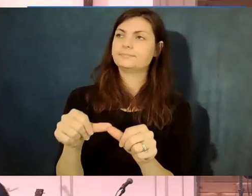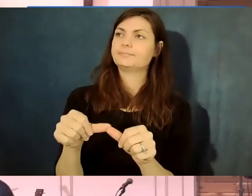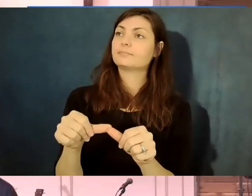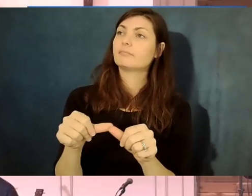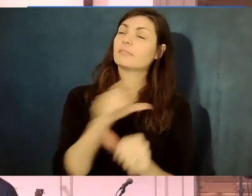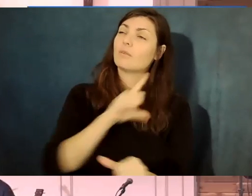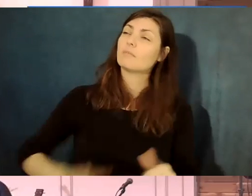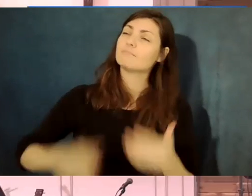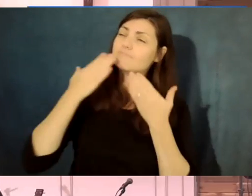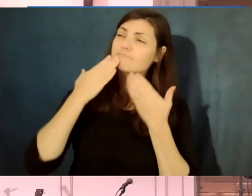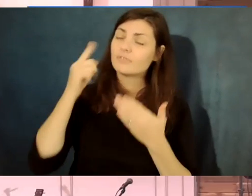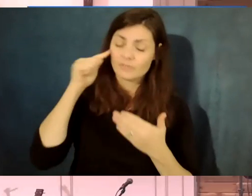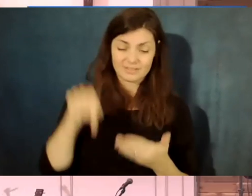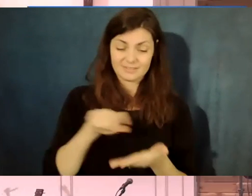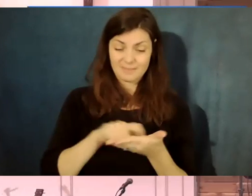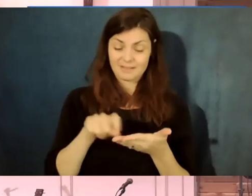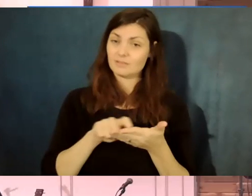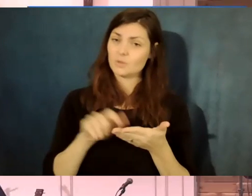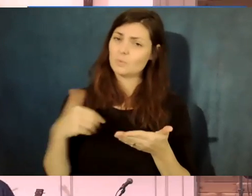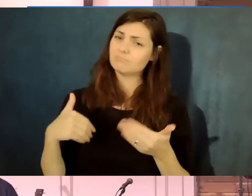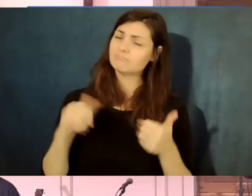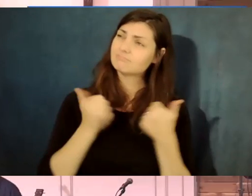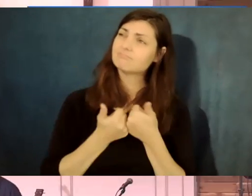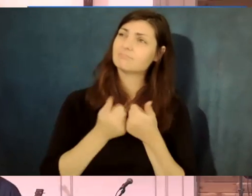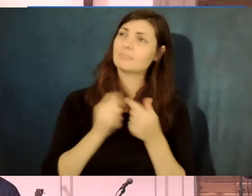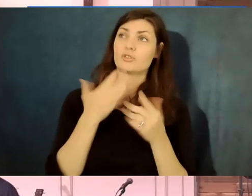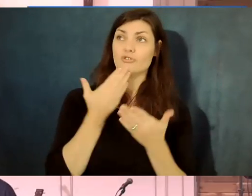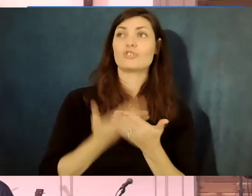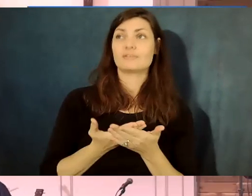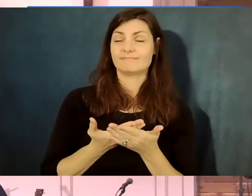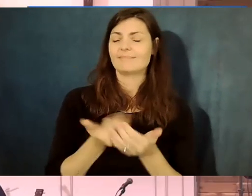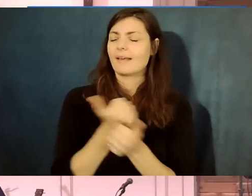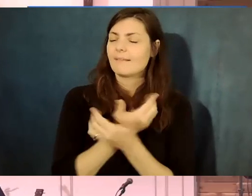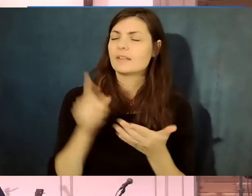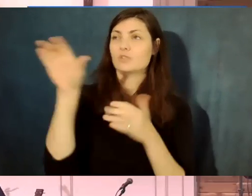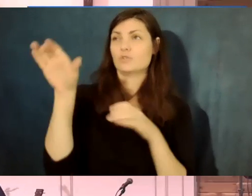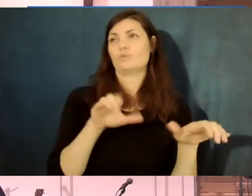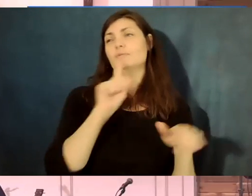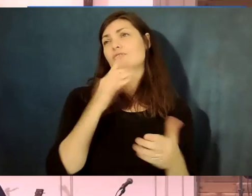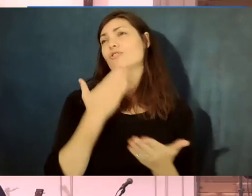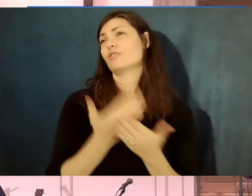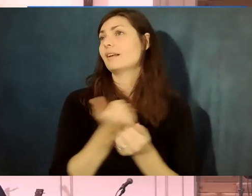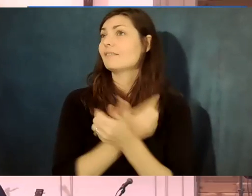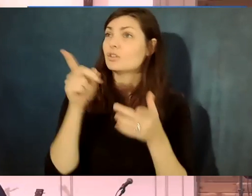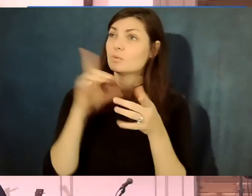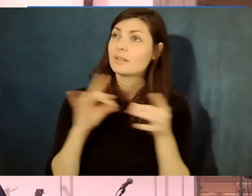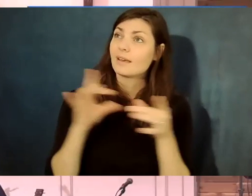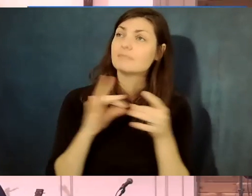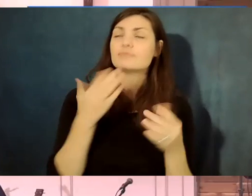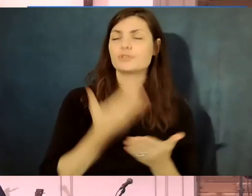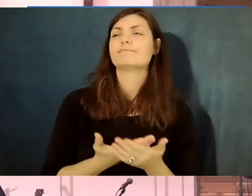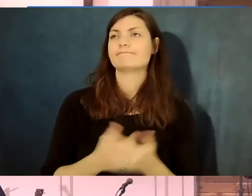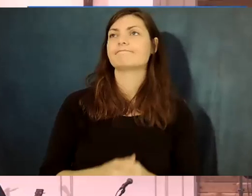Lord, I thank you for this passage. It's a challenging one, but it's good, as everything you do is good. Everything you say is